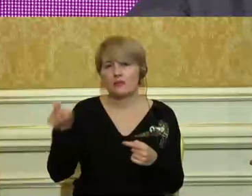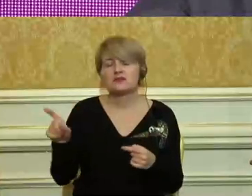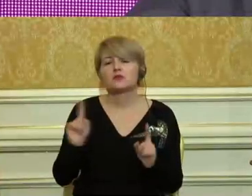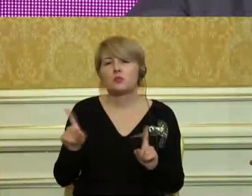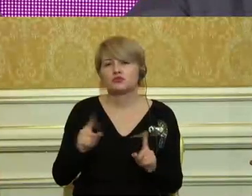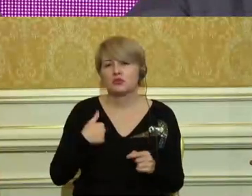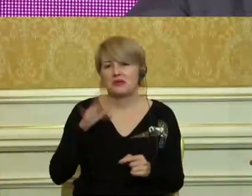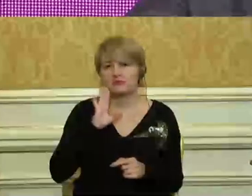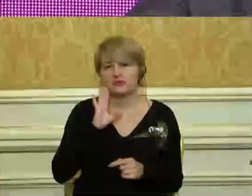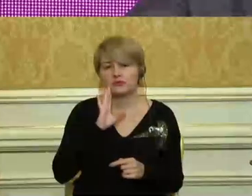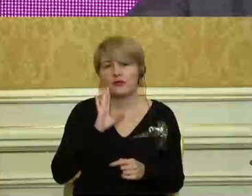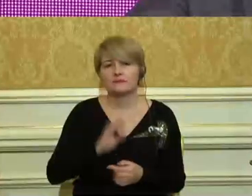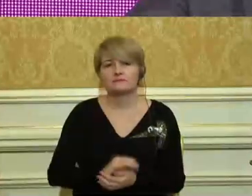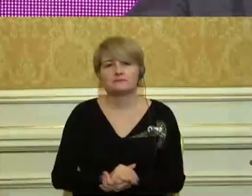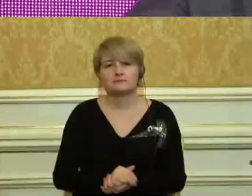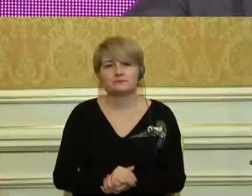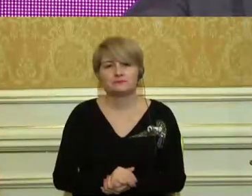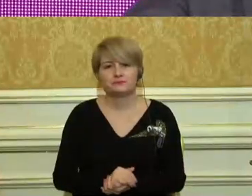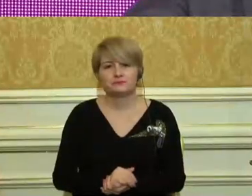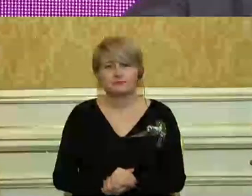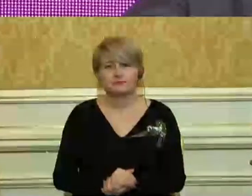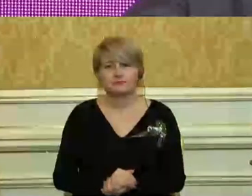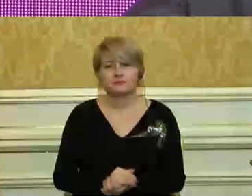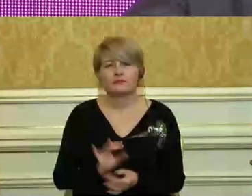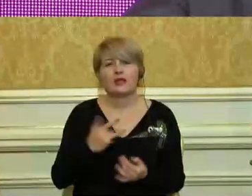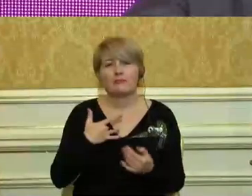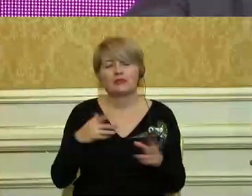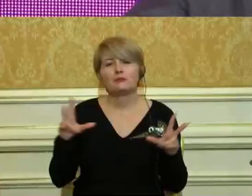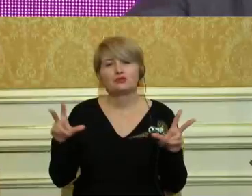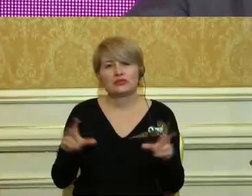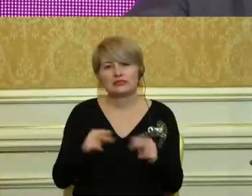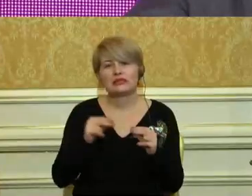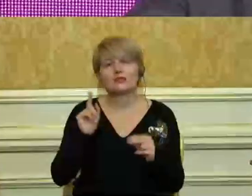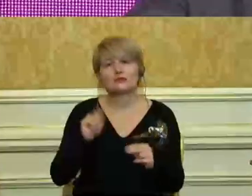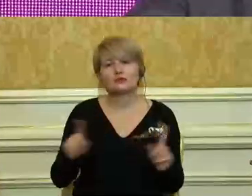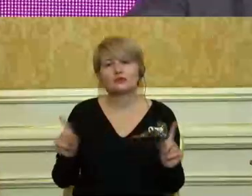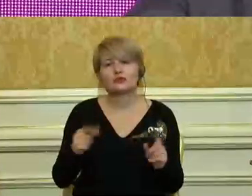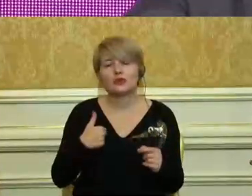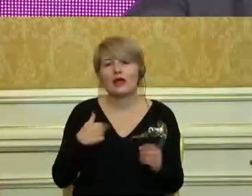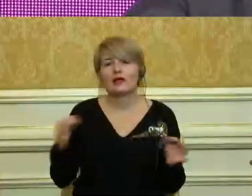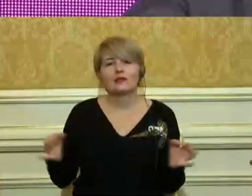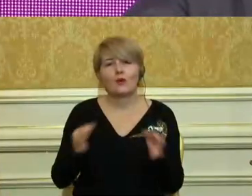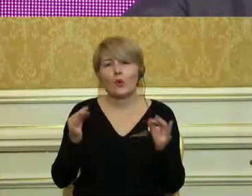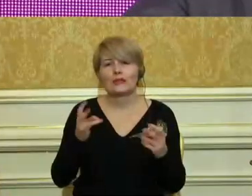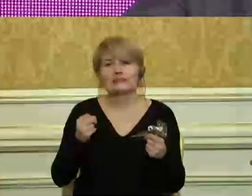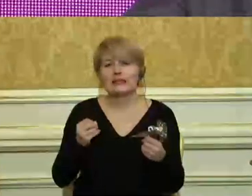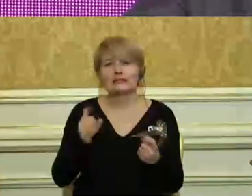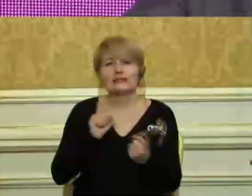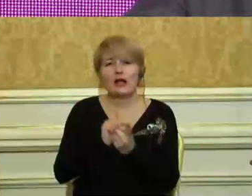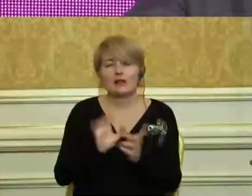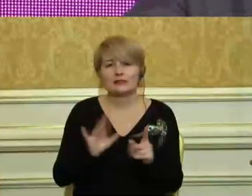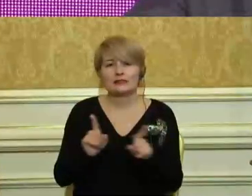And I was lucky because I have never encountered an attitude that I am a